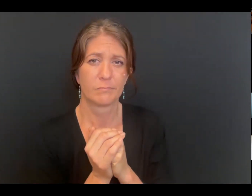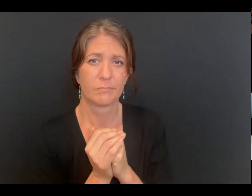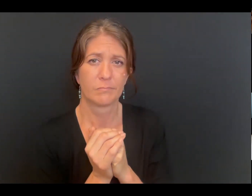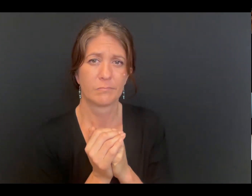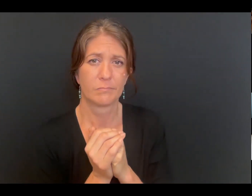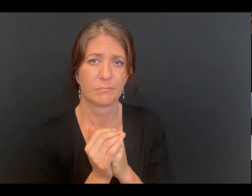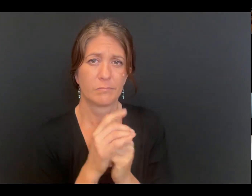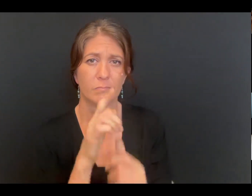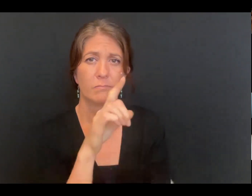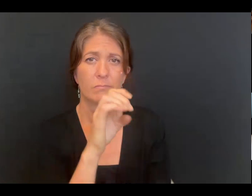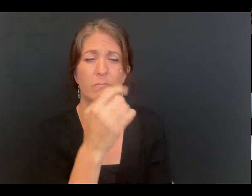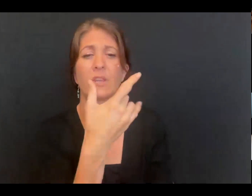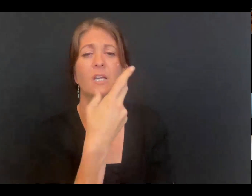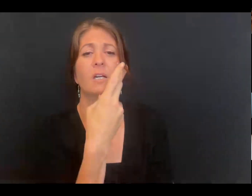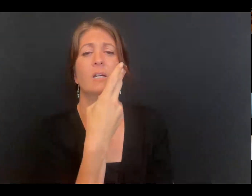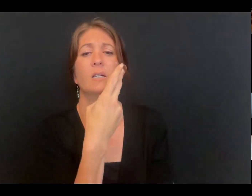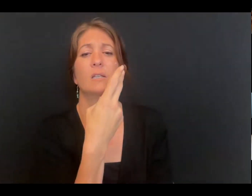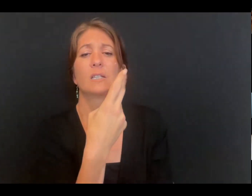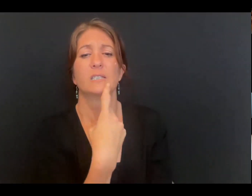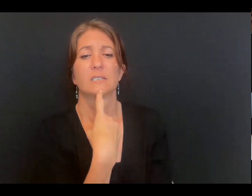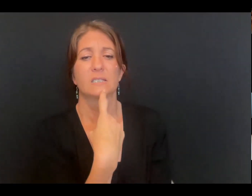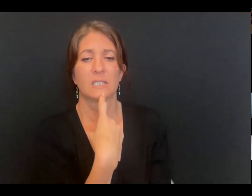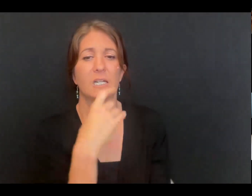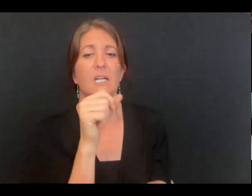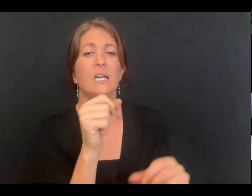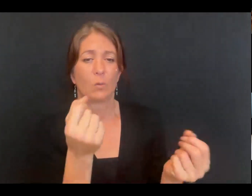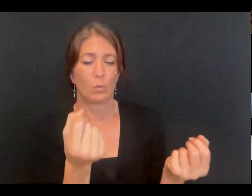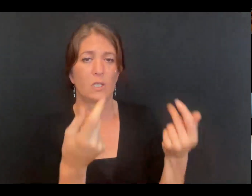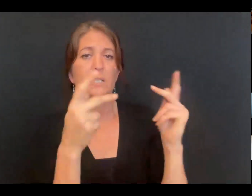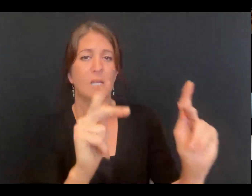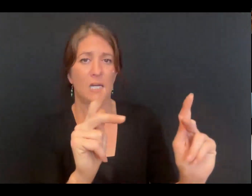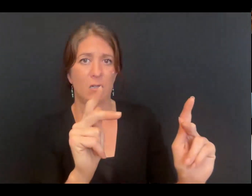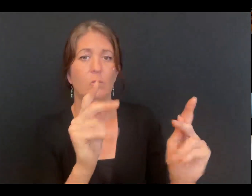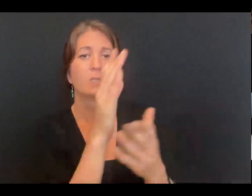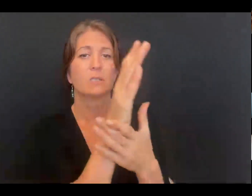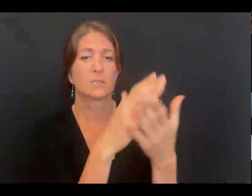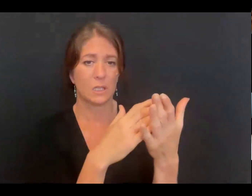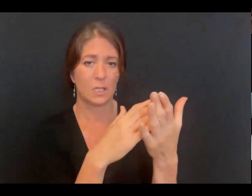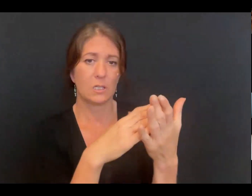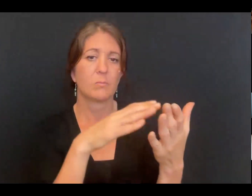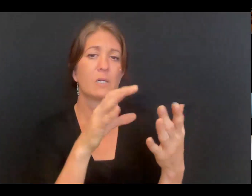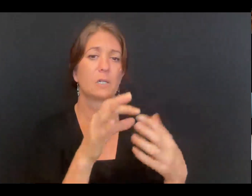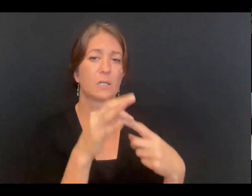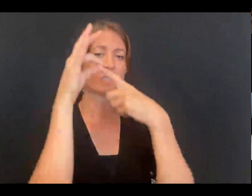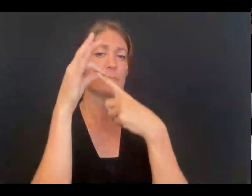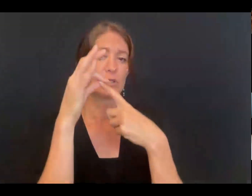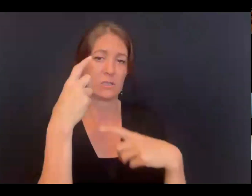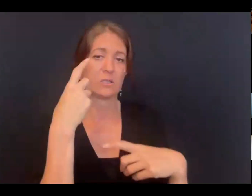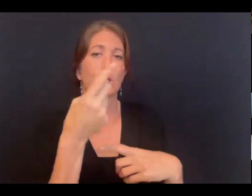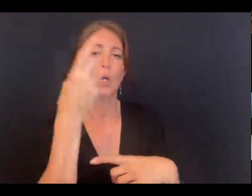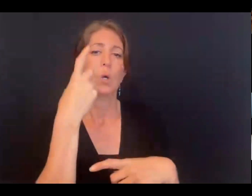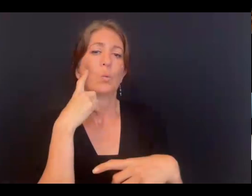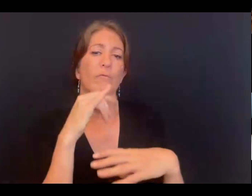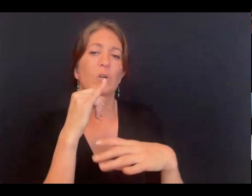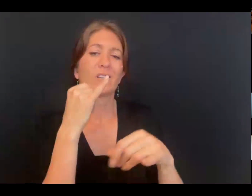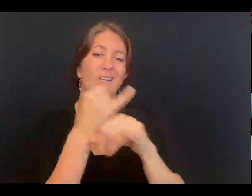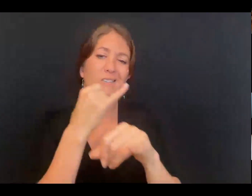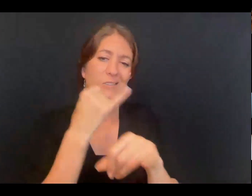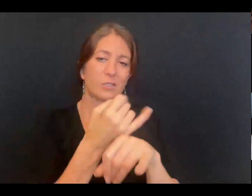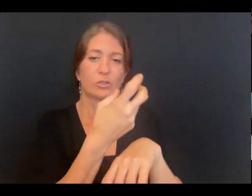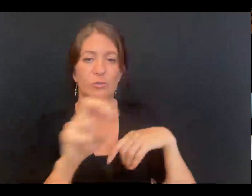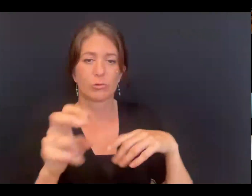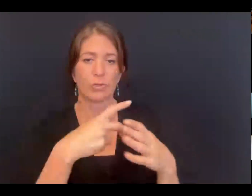allow exceptions. One of our specific programs is our institutional transition program, which moves people out of facility settings